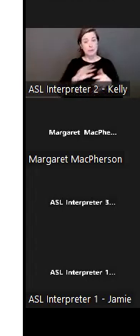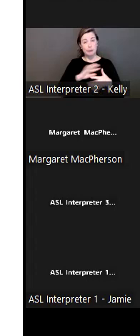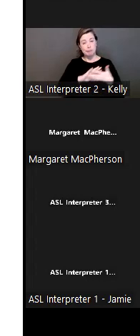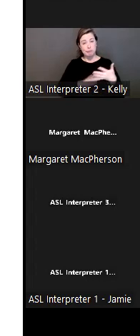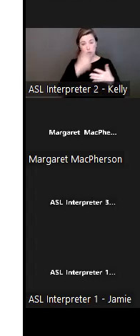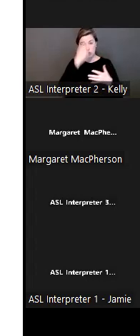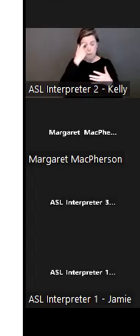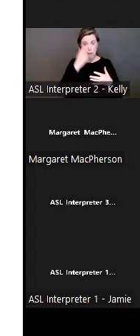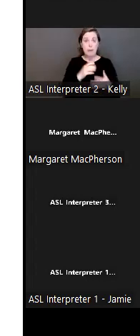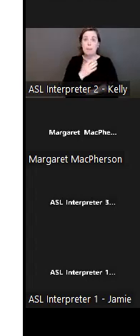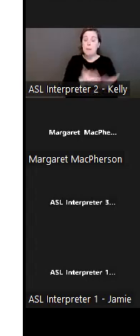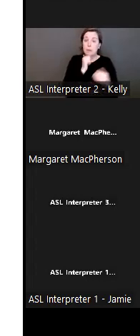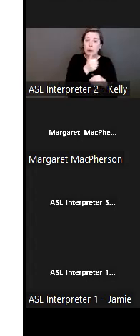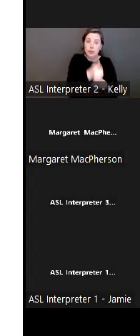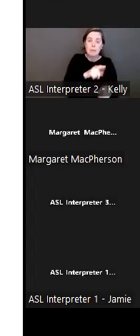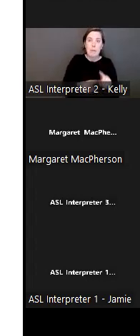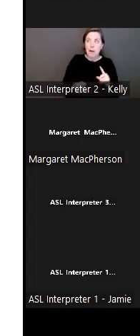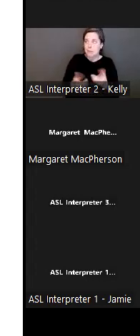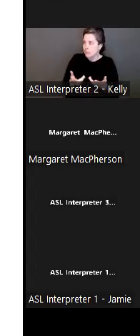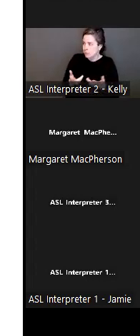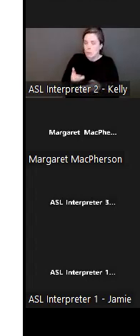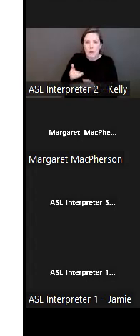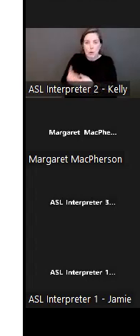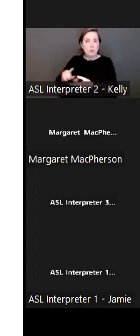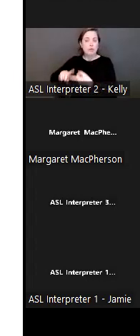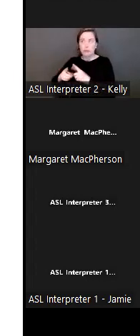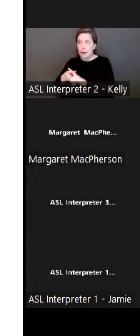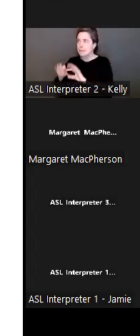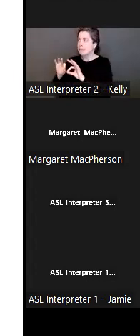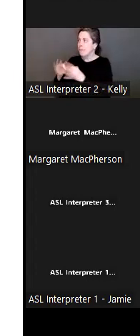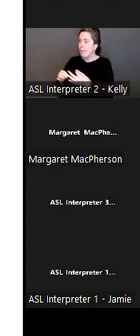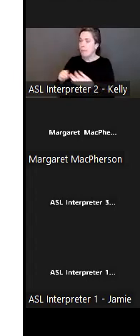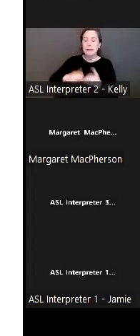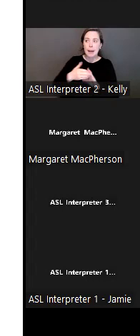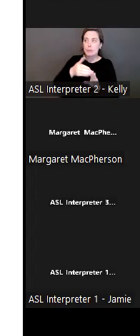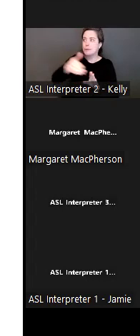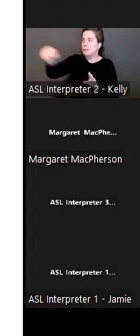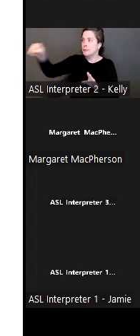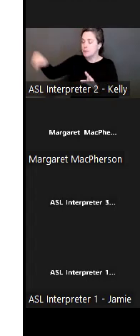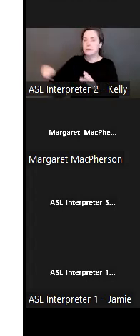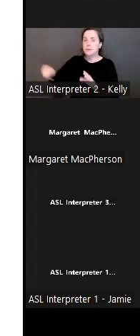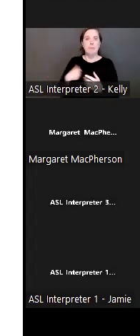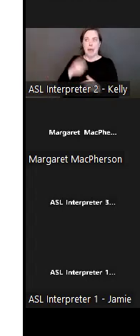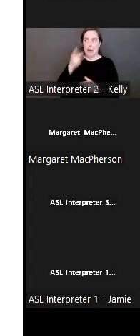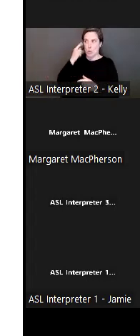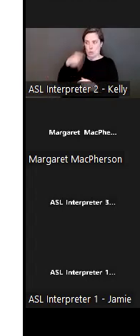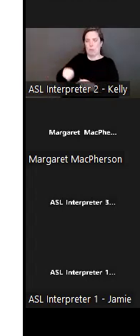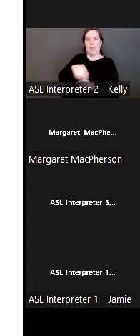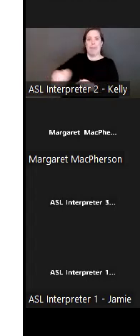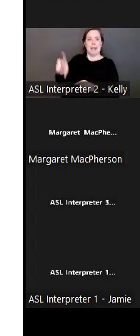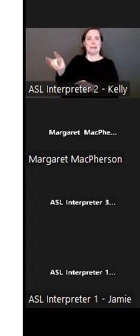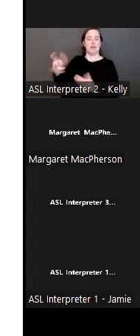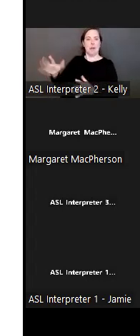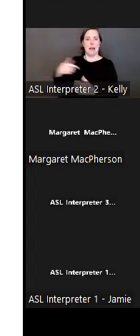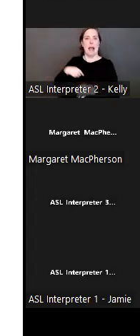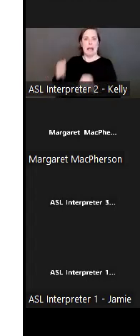your immediate circle who have, and you've experienced potentially that trauma vicariously through their experiences of that.